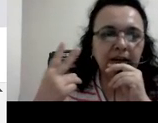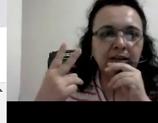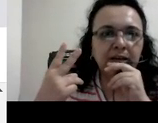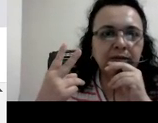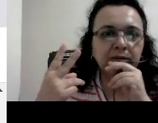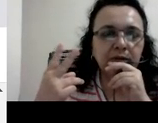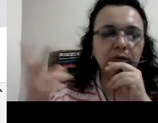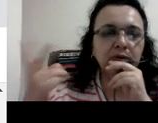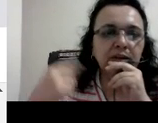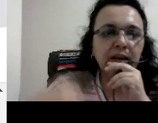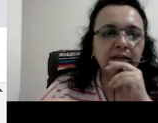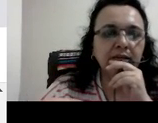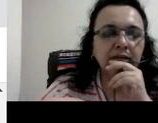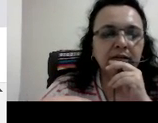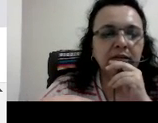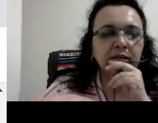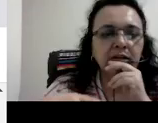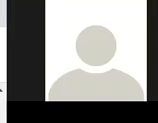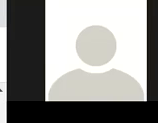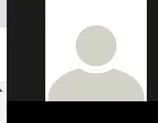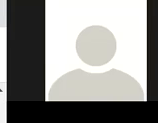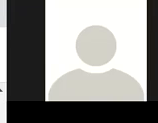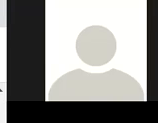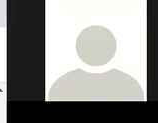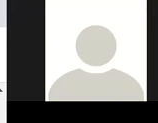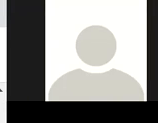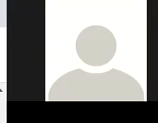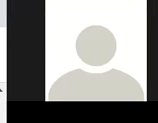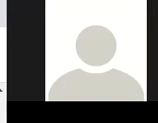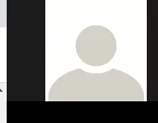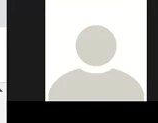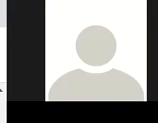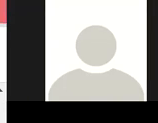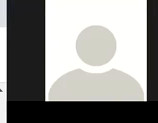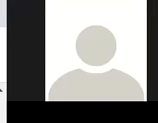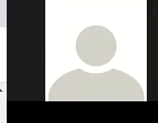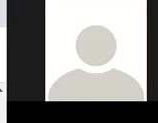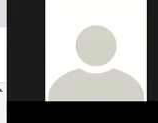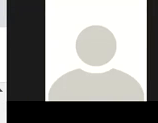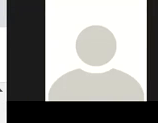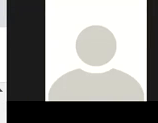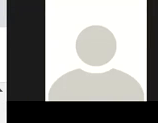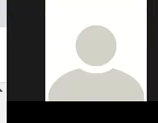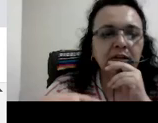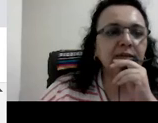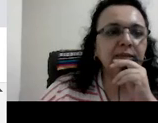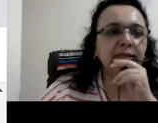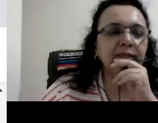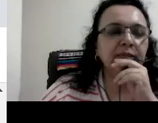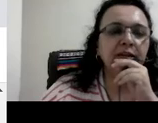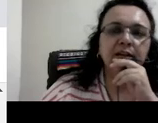are negatives, you use and. Okay. That's okay. Good. That was the question. Okay. Thank you. You're